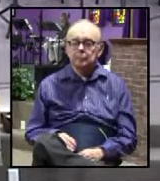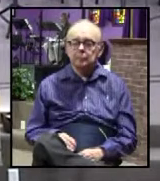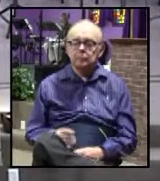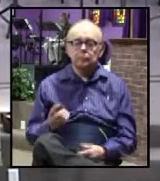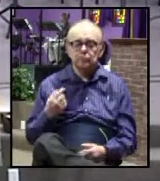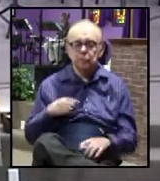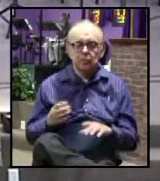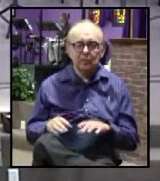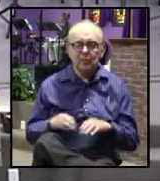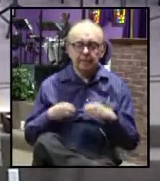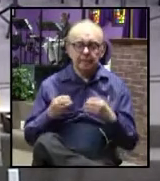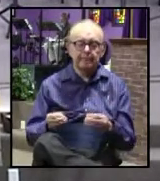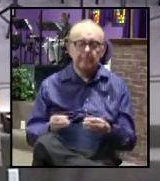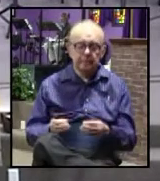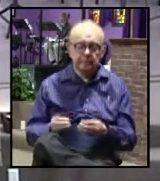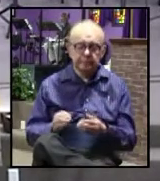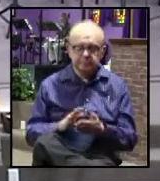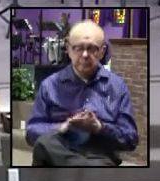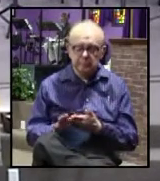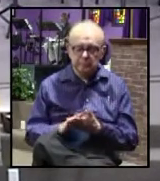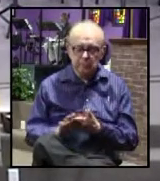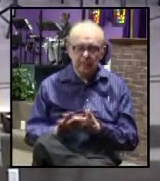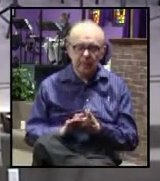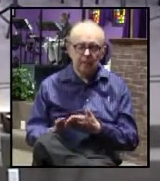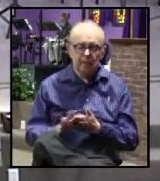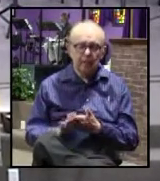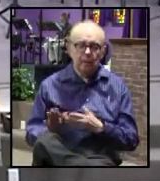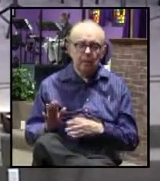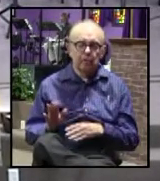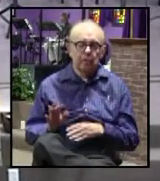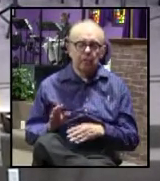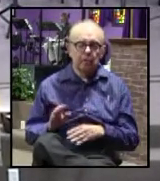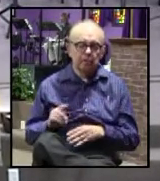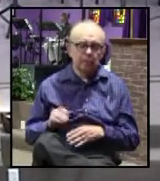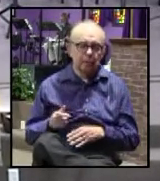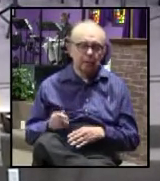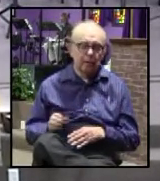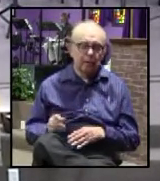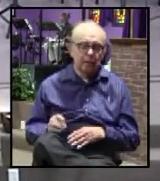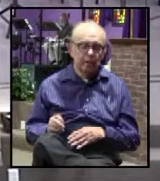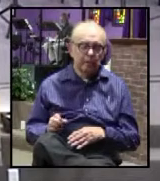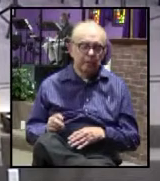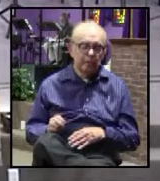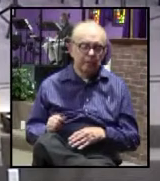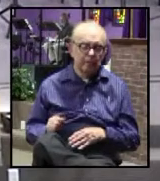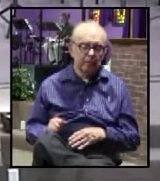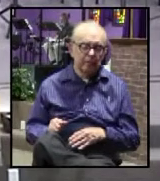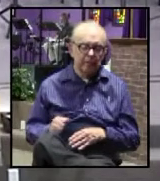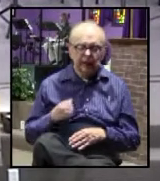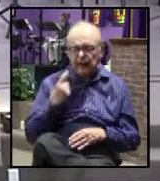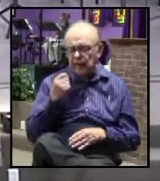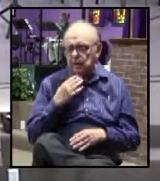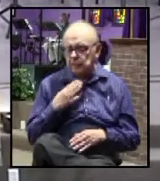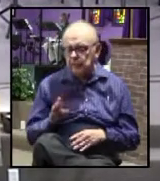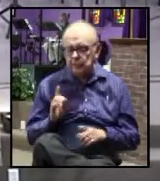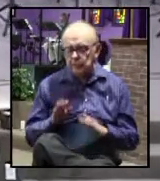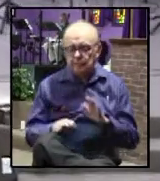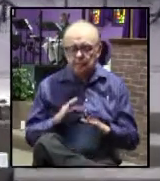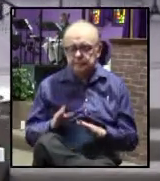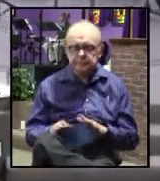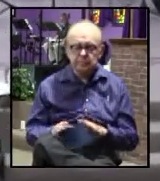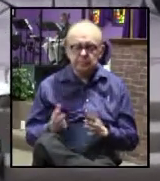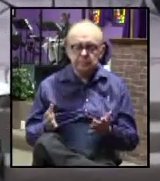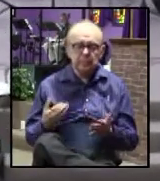But what do? We give our kids bath. Otherwise, they look like Pigpen walking around with a dust storm around them, and we don't want that for our lives. We don't want that for